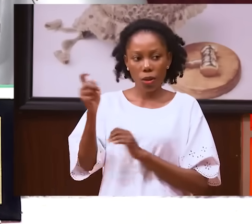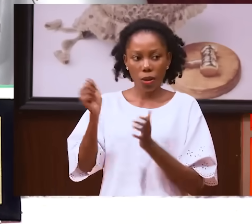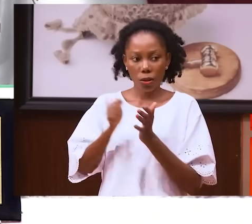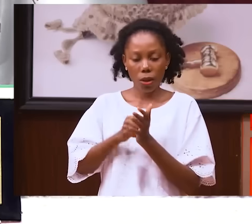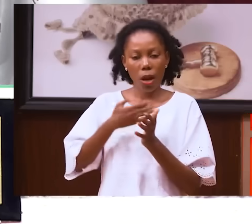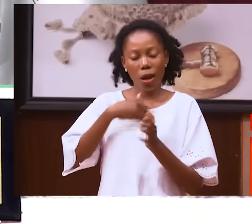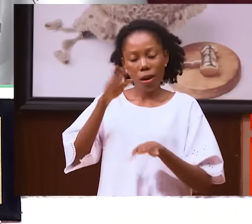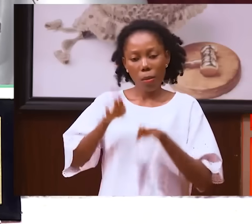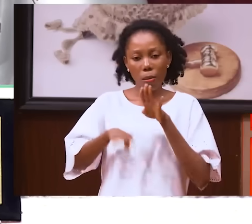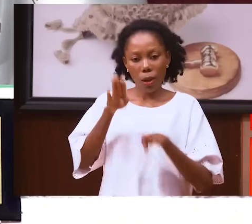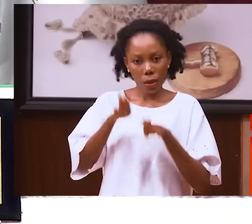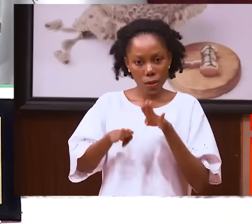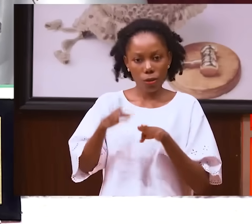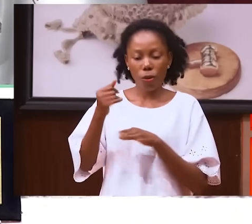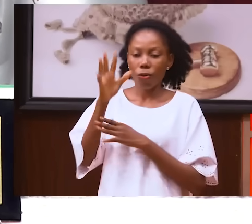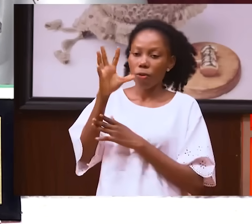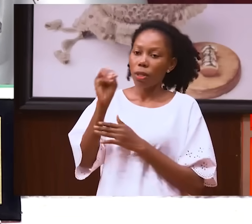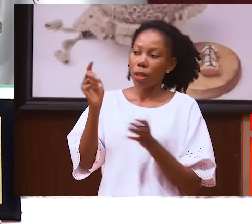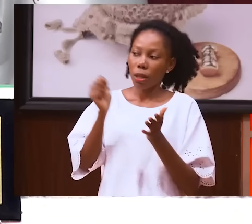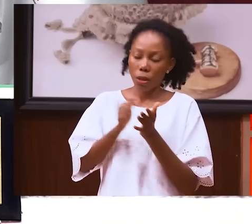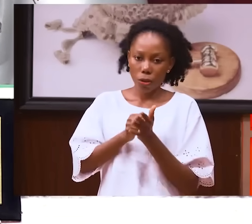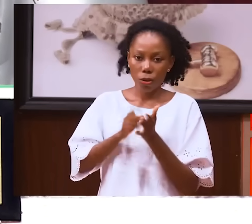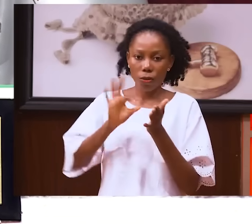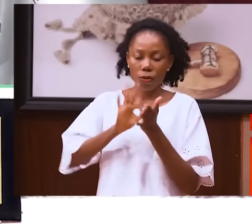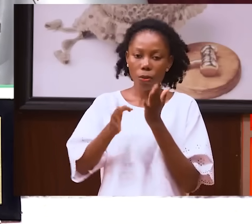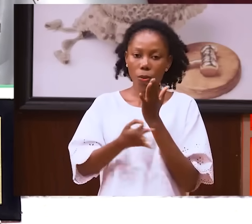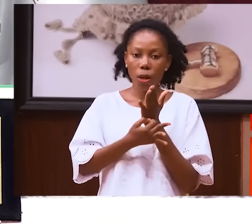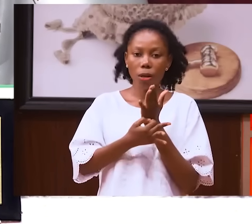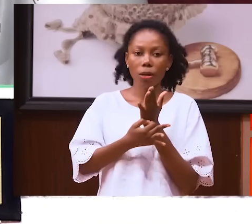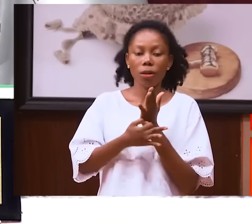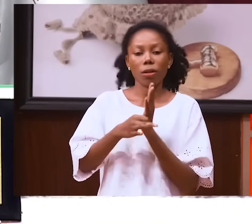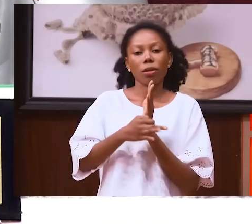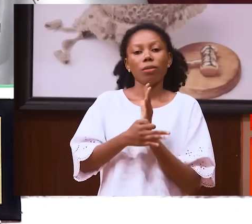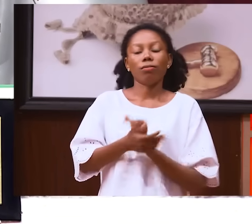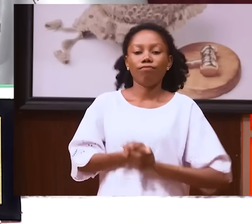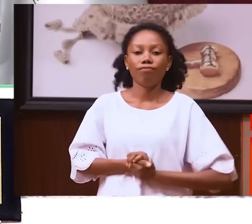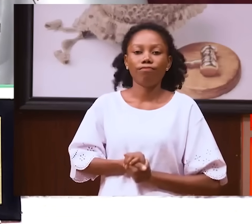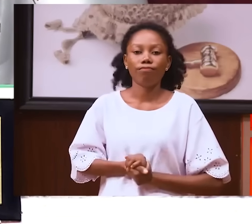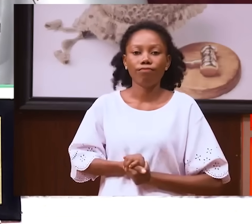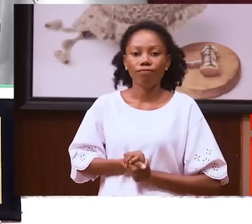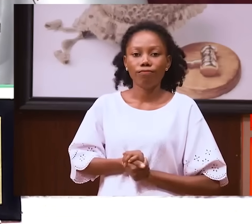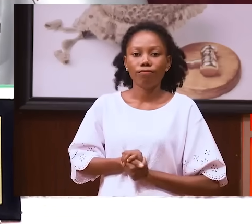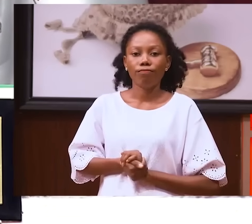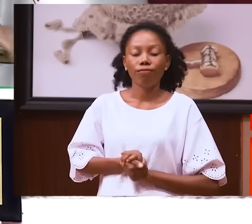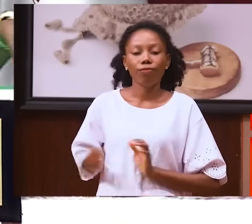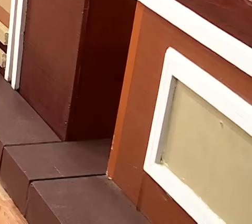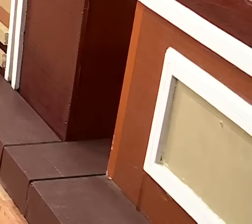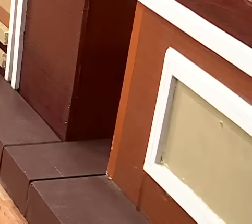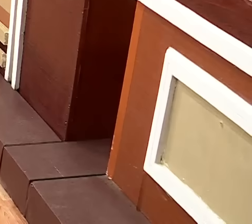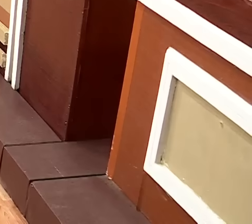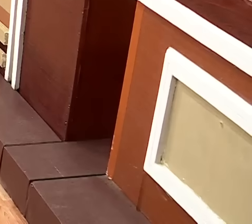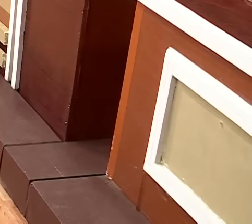of 50,000 naira by February 10, 2025. Judgment for the plaintiff. All